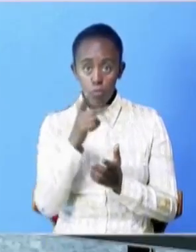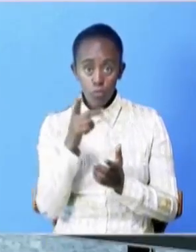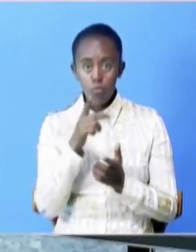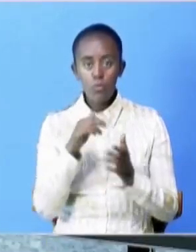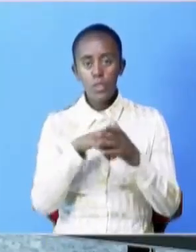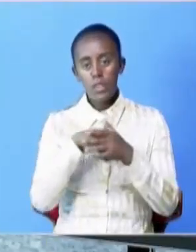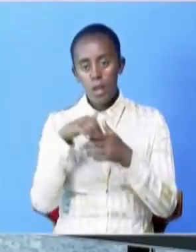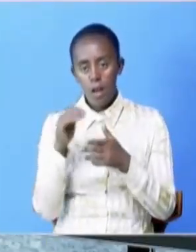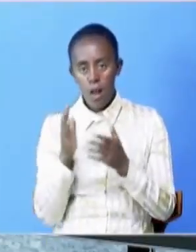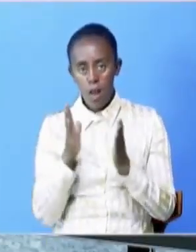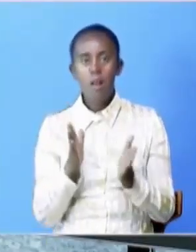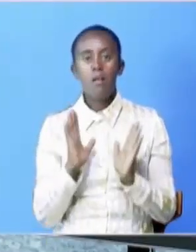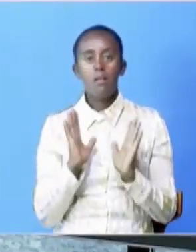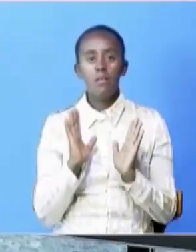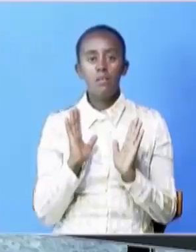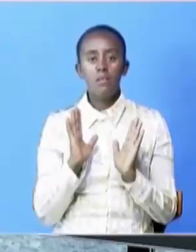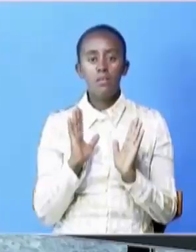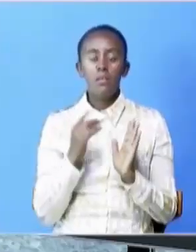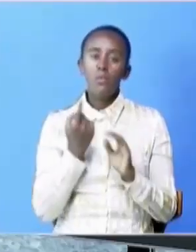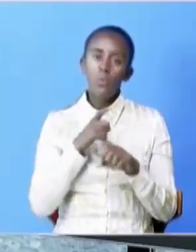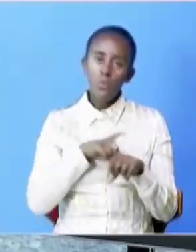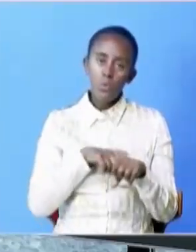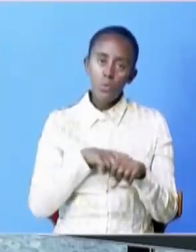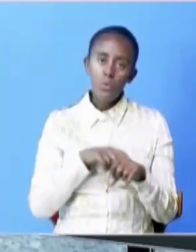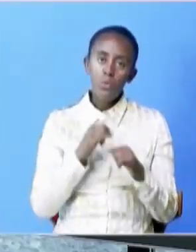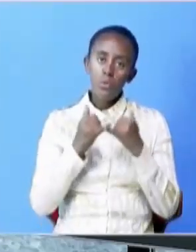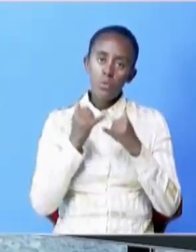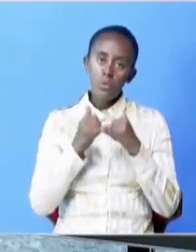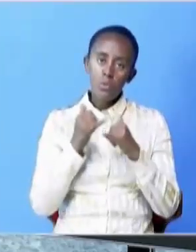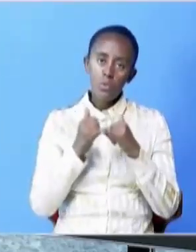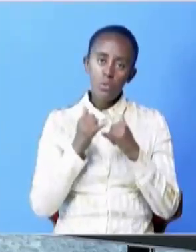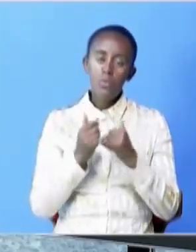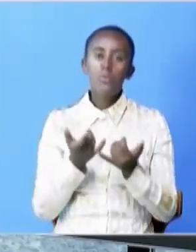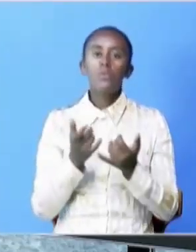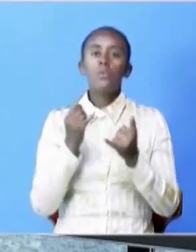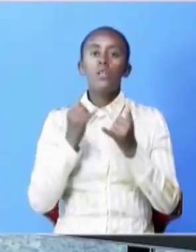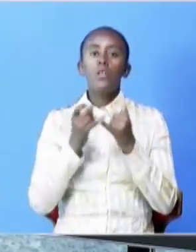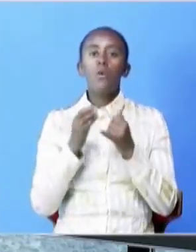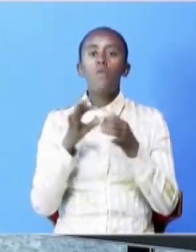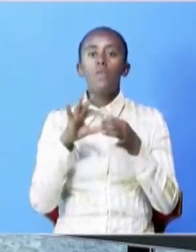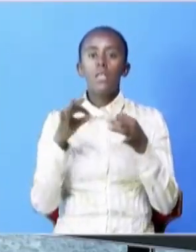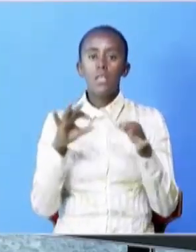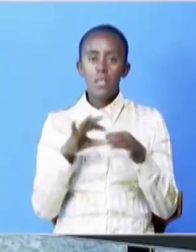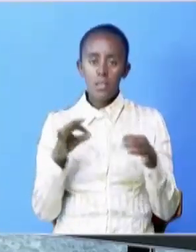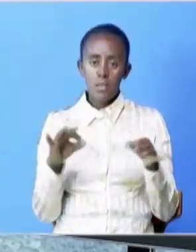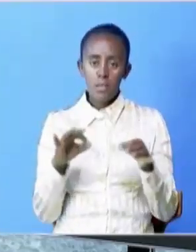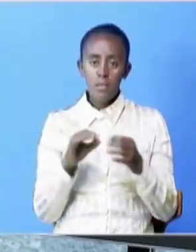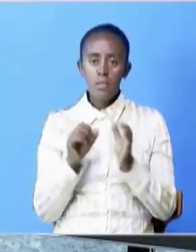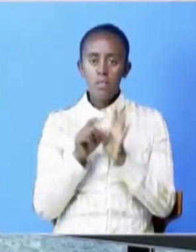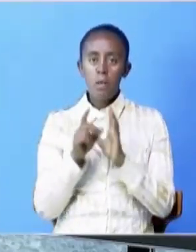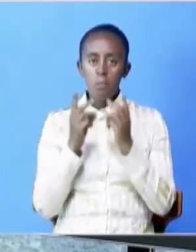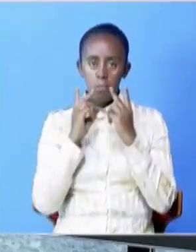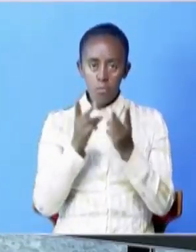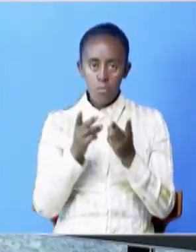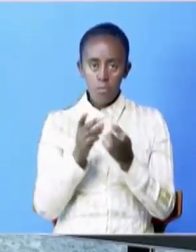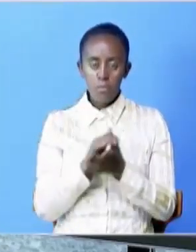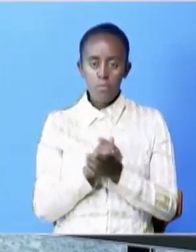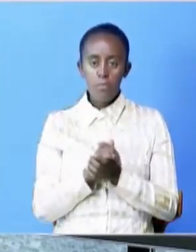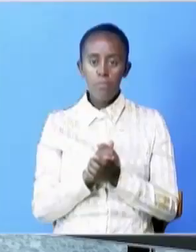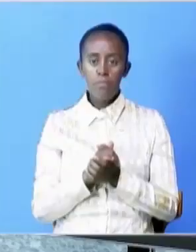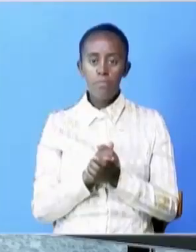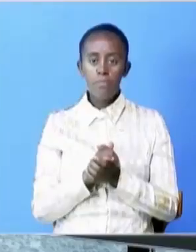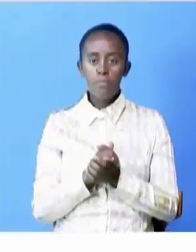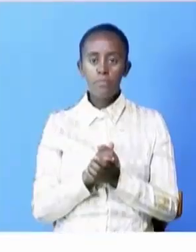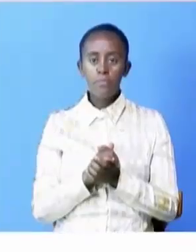are externals. So we use them at the end of a sentence. We'll give a few examples. The first one, for the first